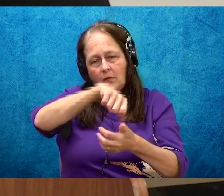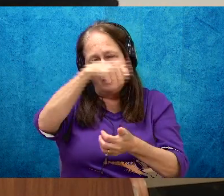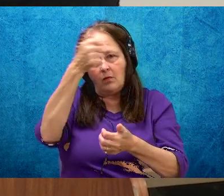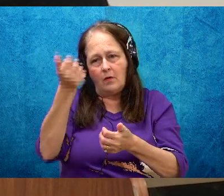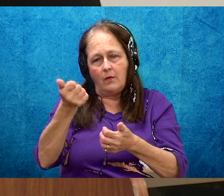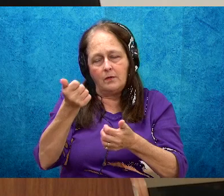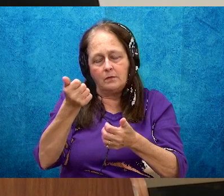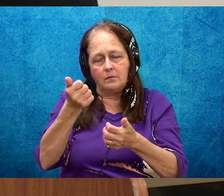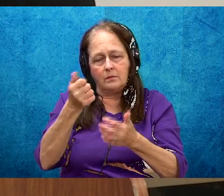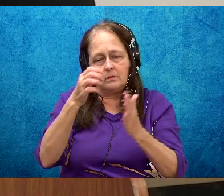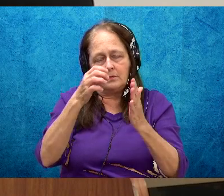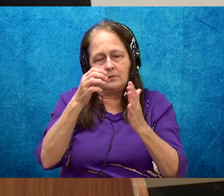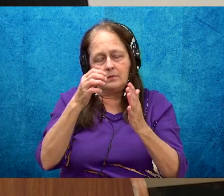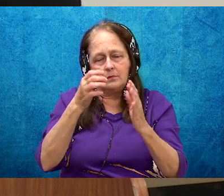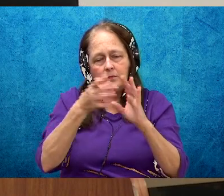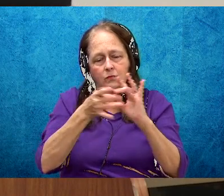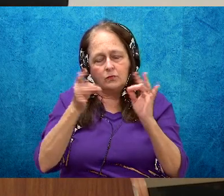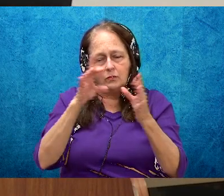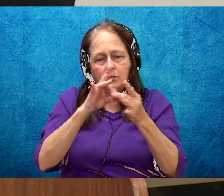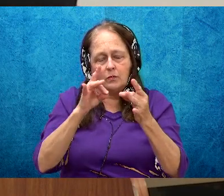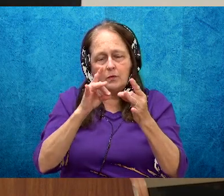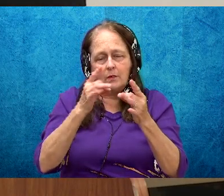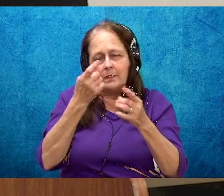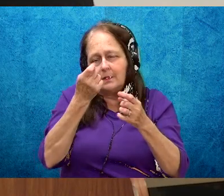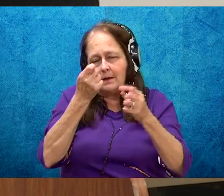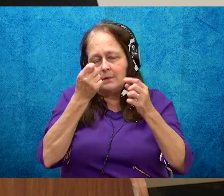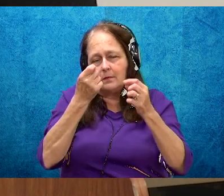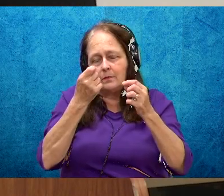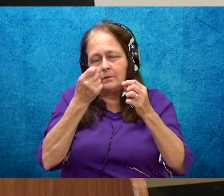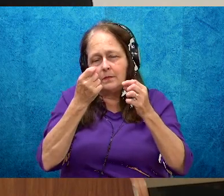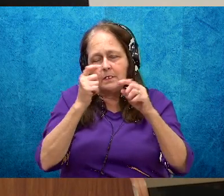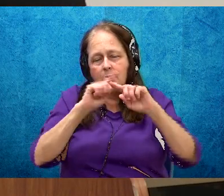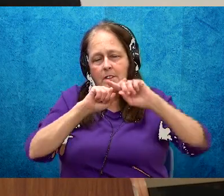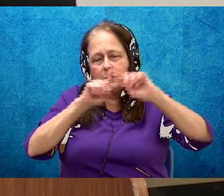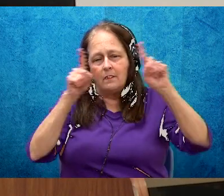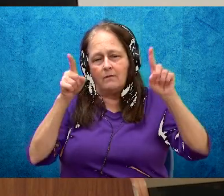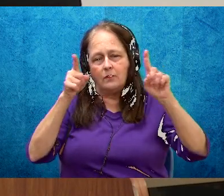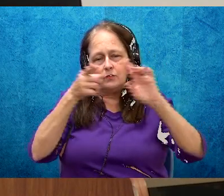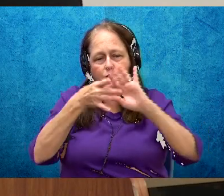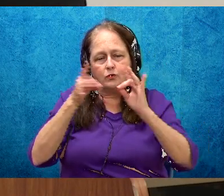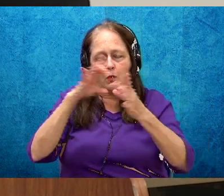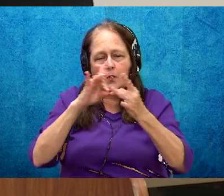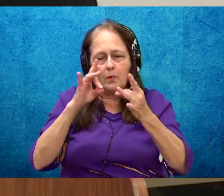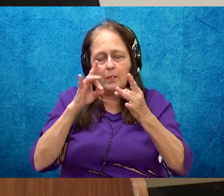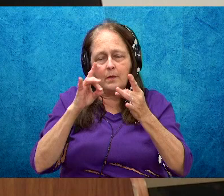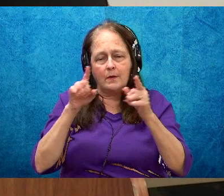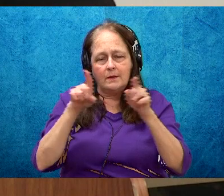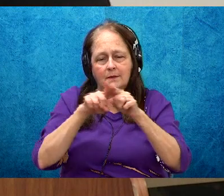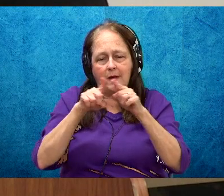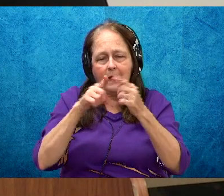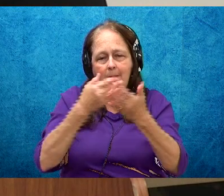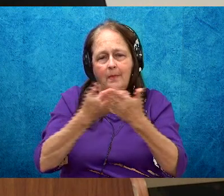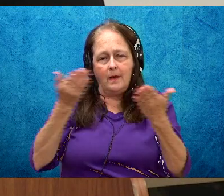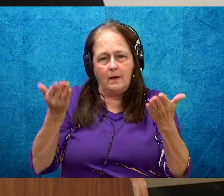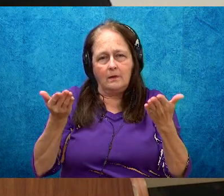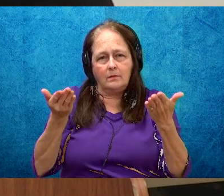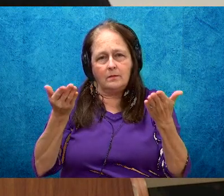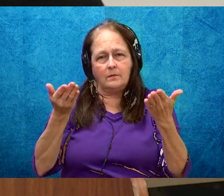excerpt that's going to focus a little bit deeper, a little different story, but we're kind of doing the same thing.